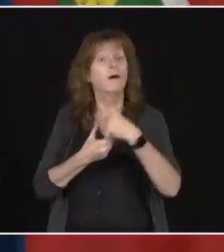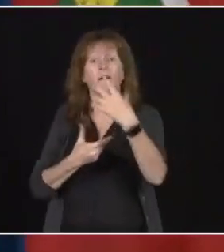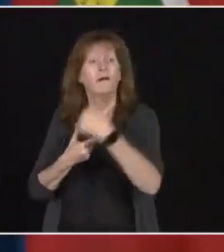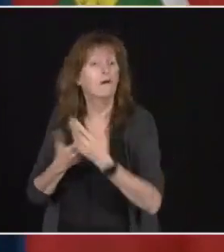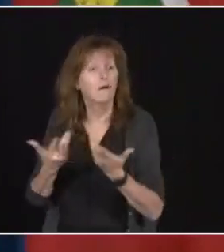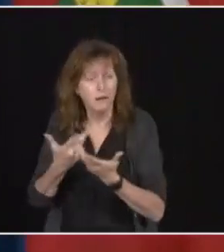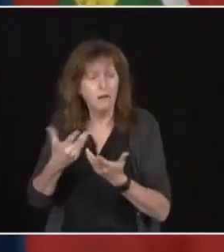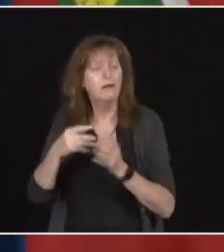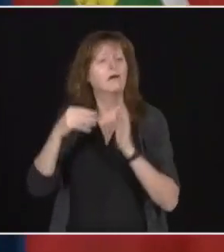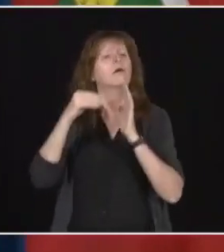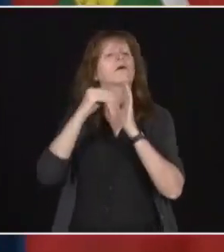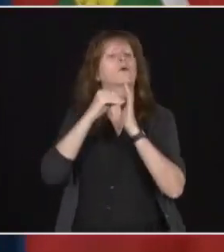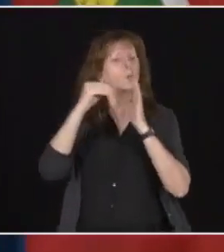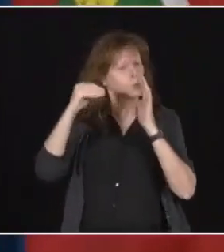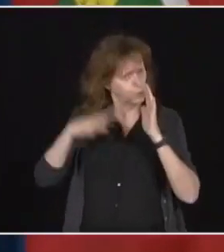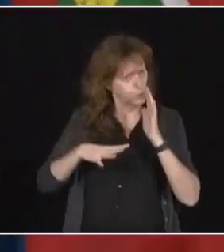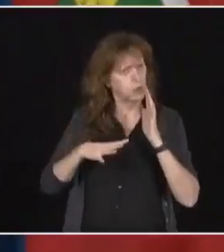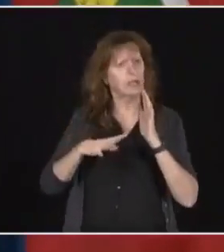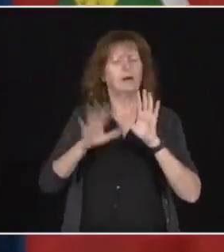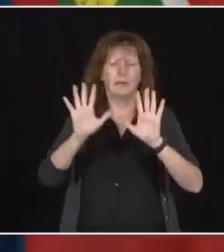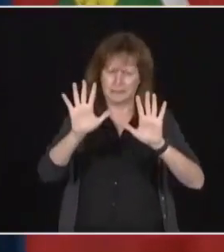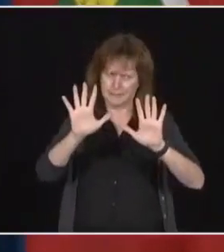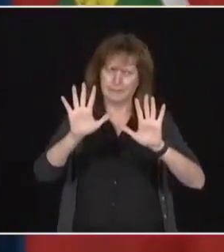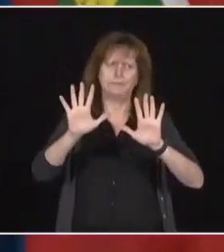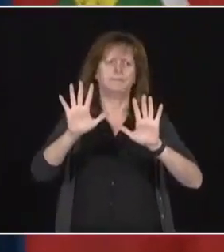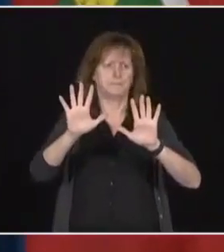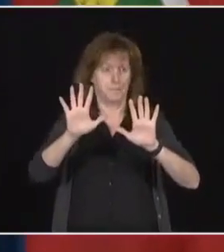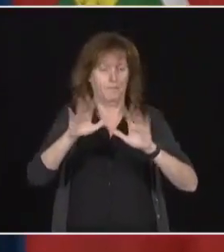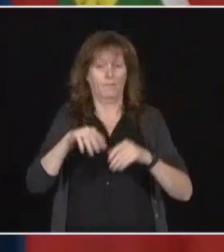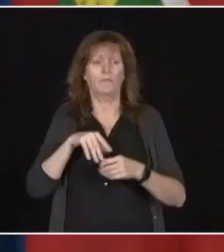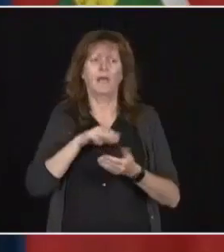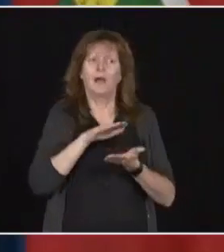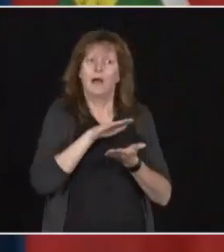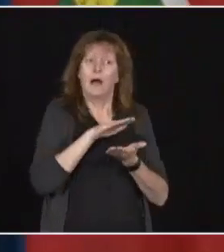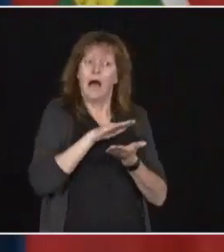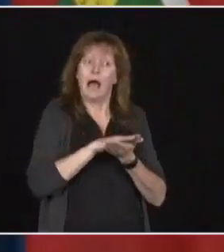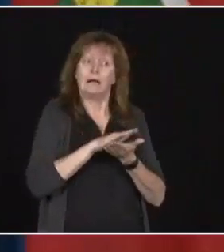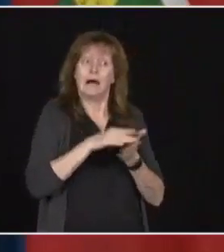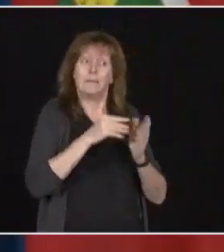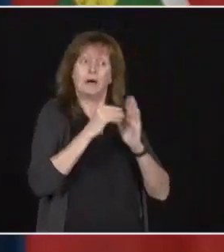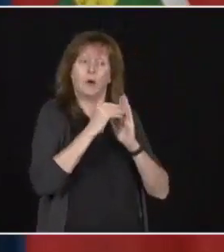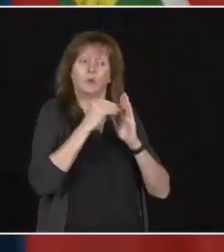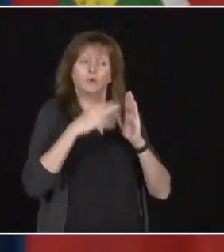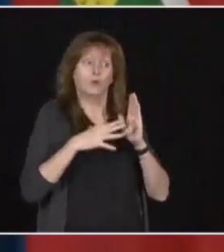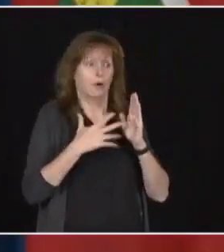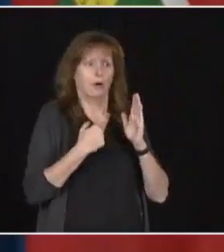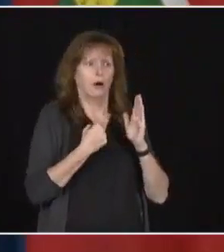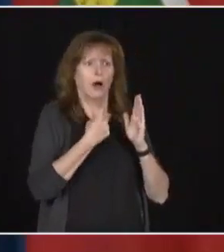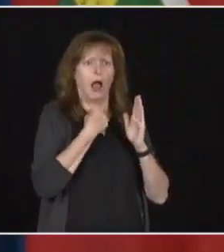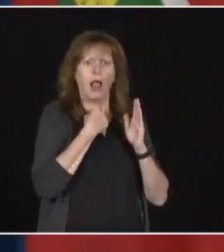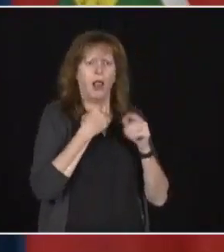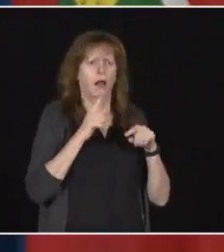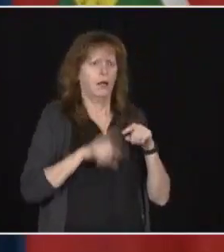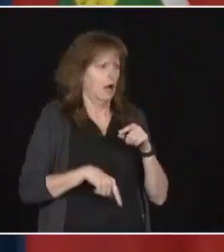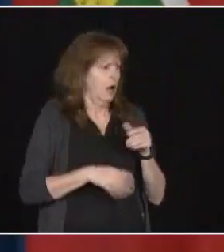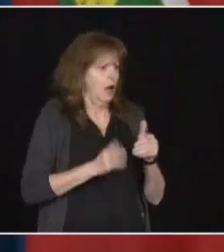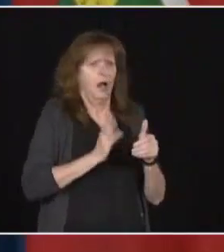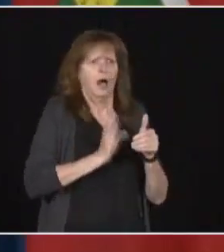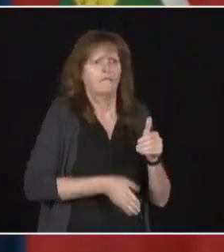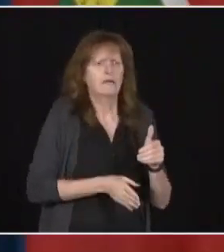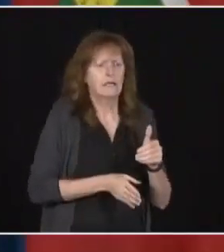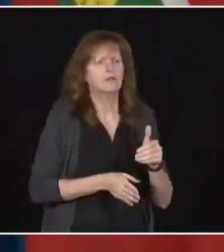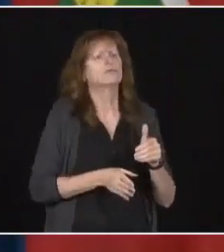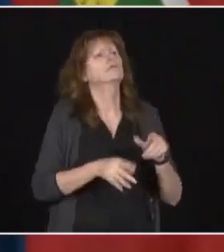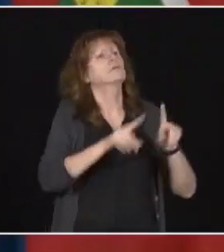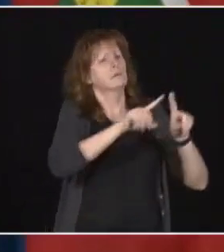the matter I want to discuss with you today, are these academically stranded students. And they would be able to participate in this program over the course of the